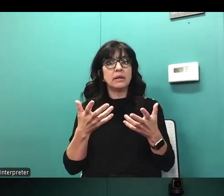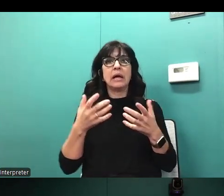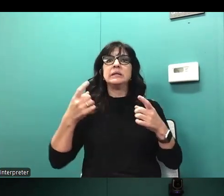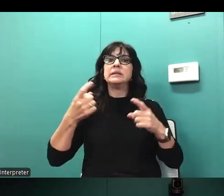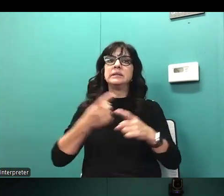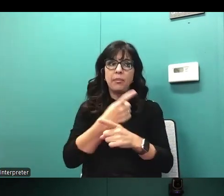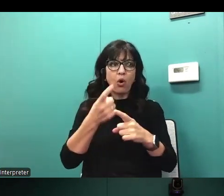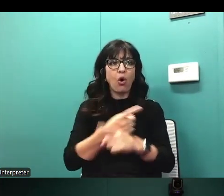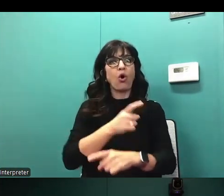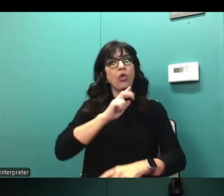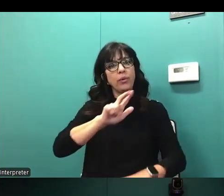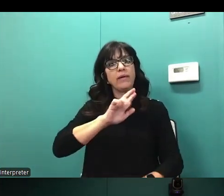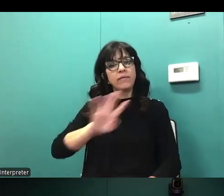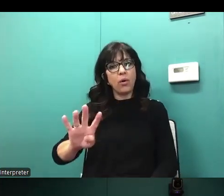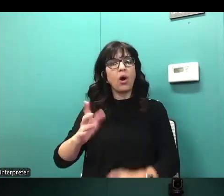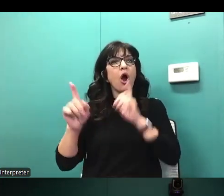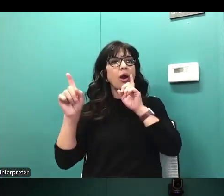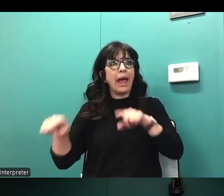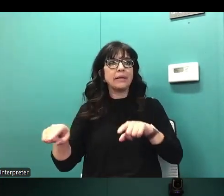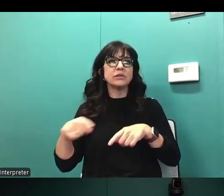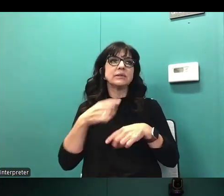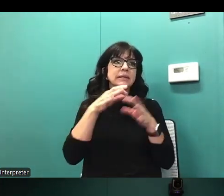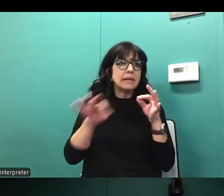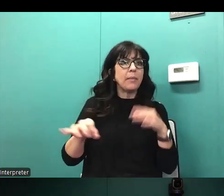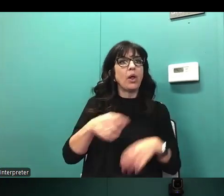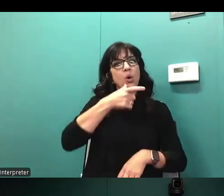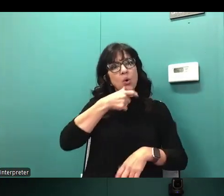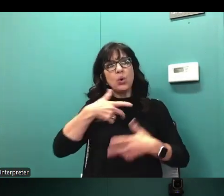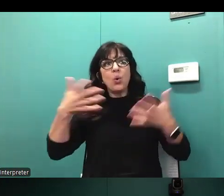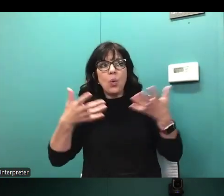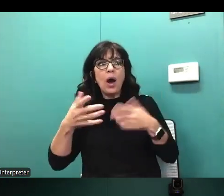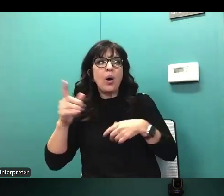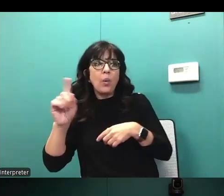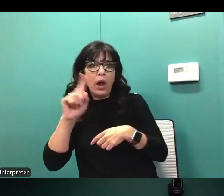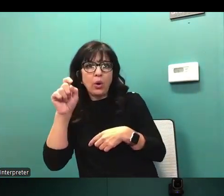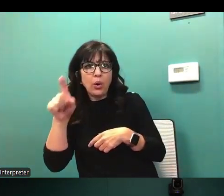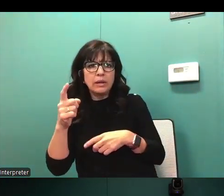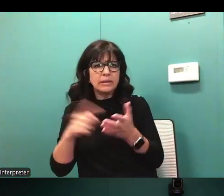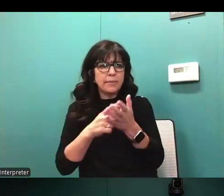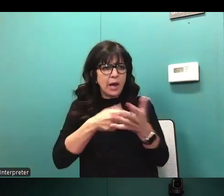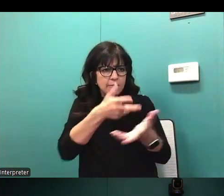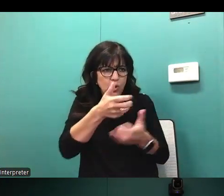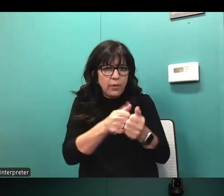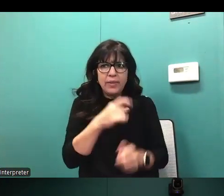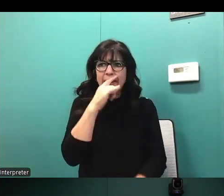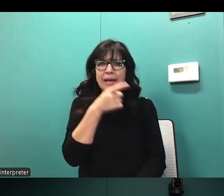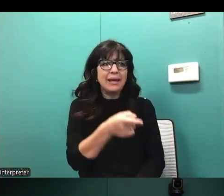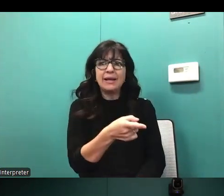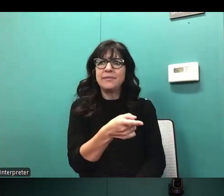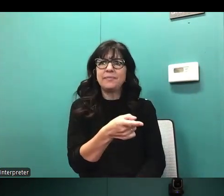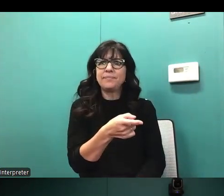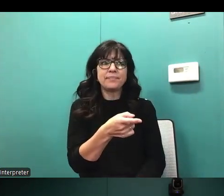typical 3 to 4 year olds are answering simple who, what, and where questions. So sometimes you might have like, you're working with a kid that's, you know,